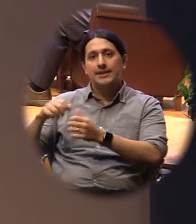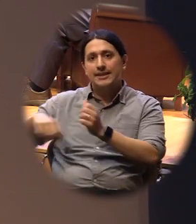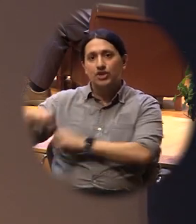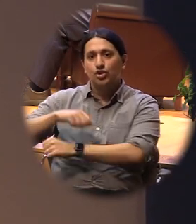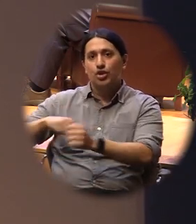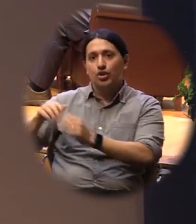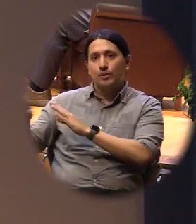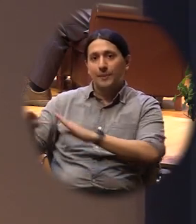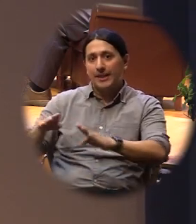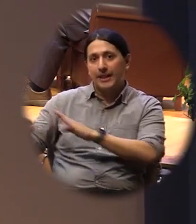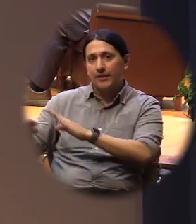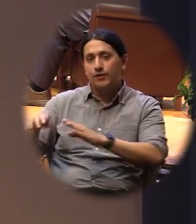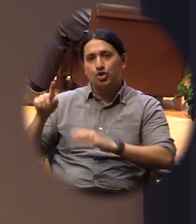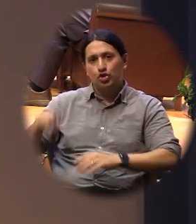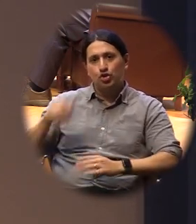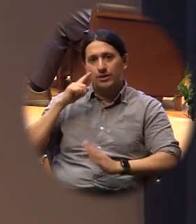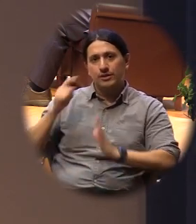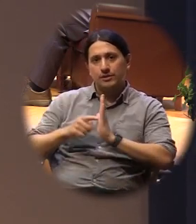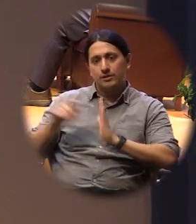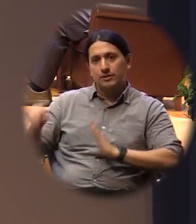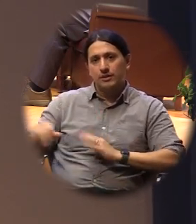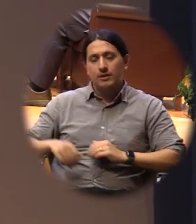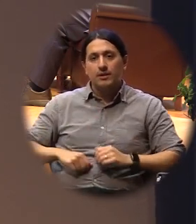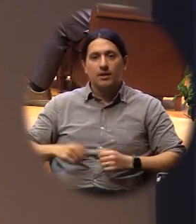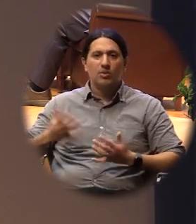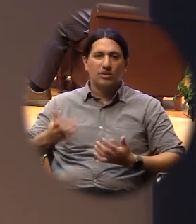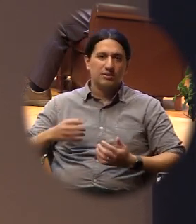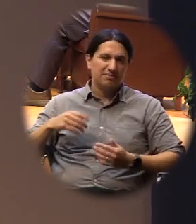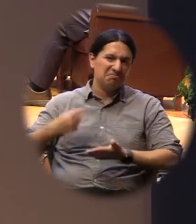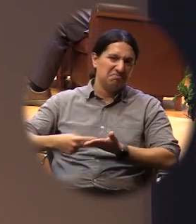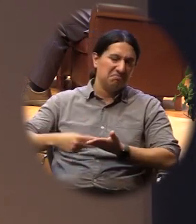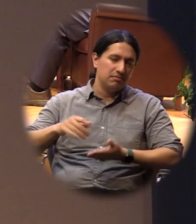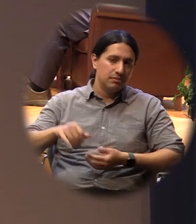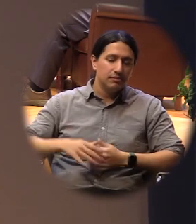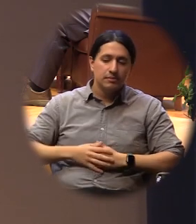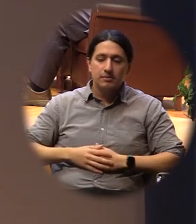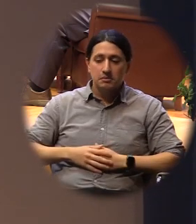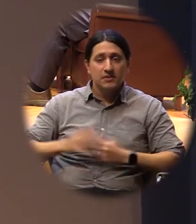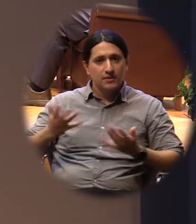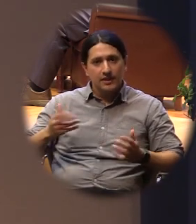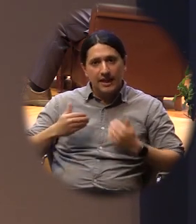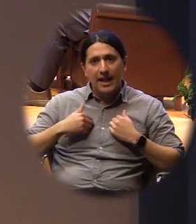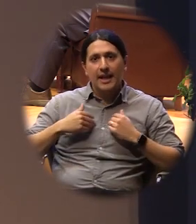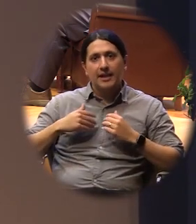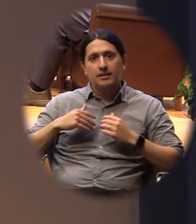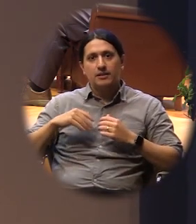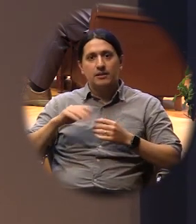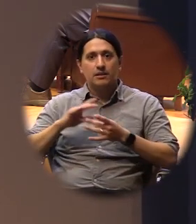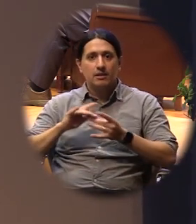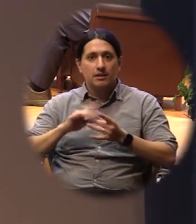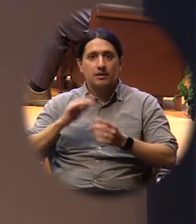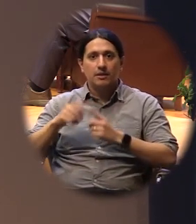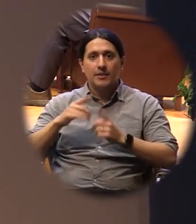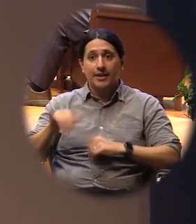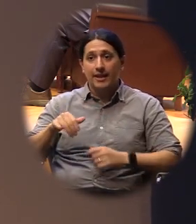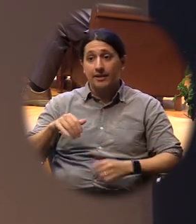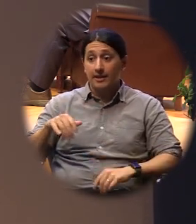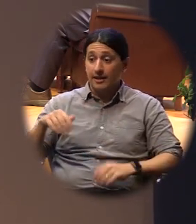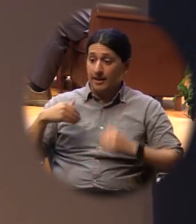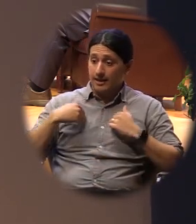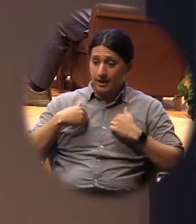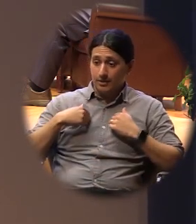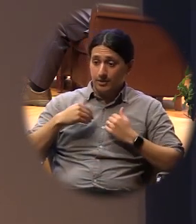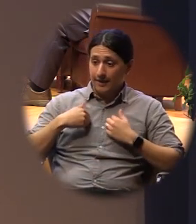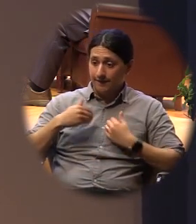to see that. And I just want to highlight that there have been, you know, kind of commentaries on this, like, do animals have gender? And there's